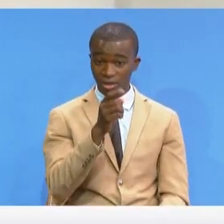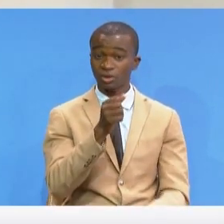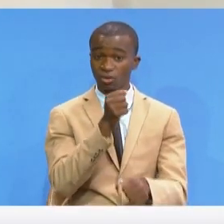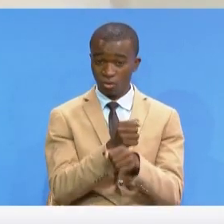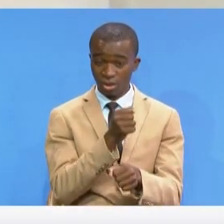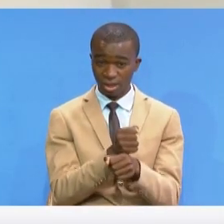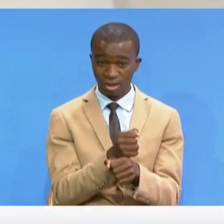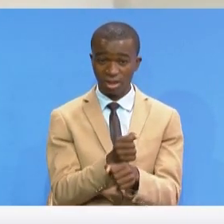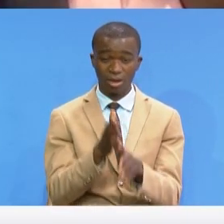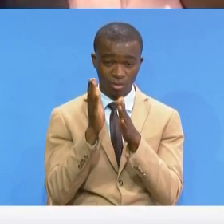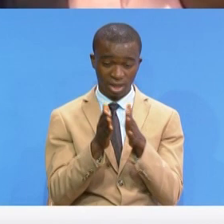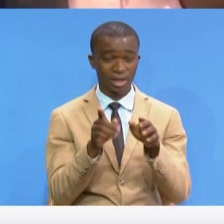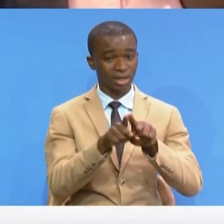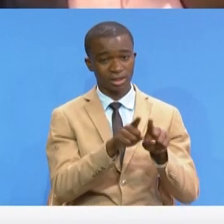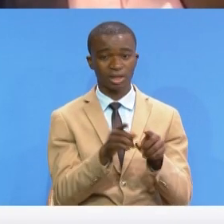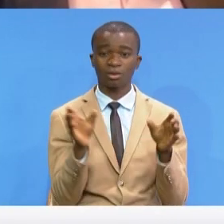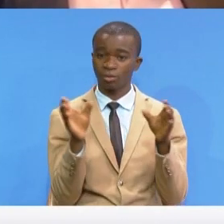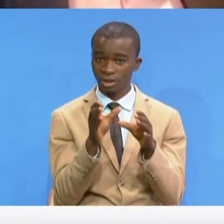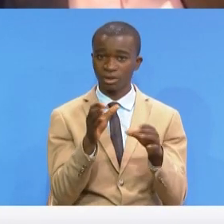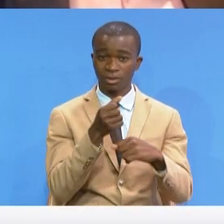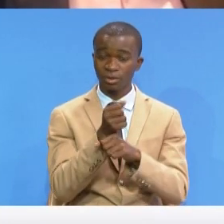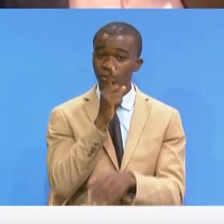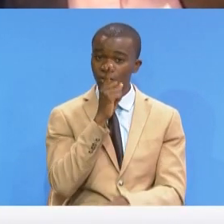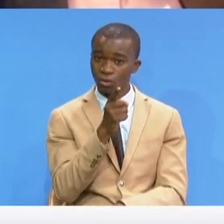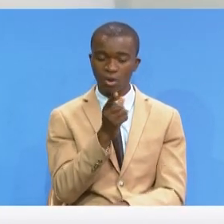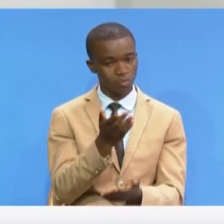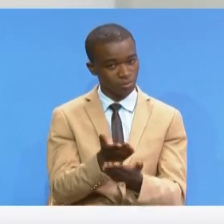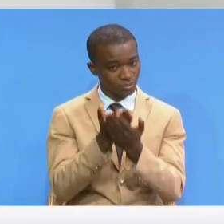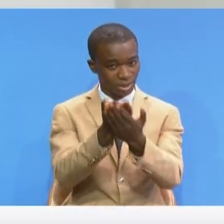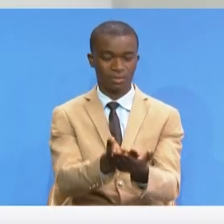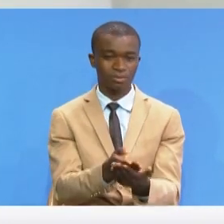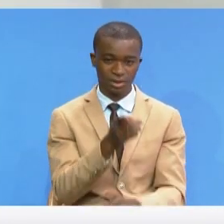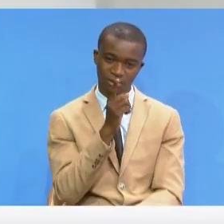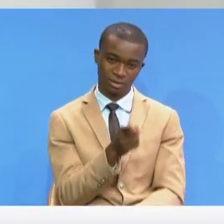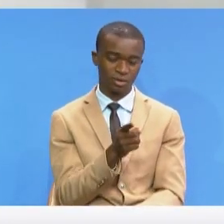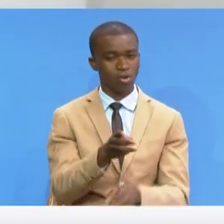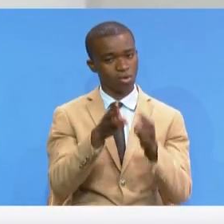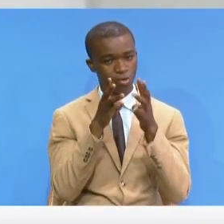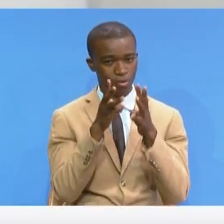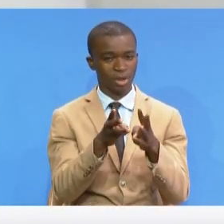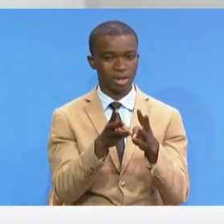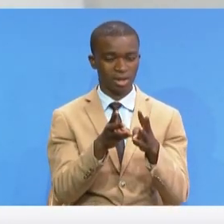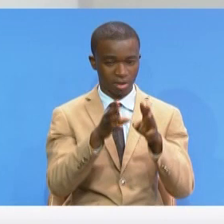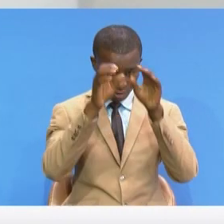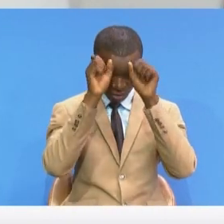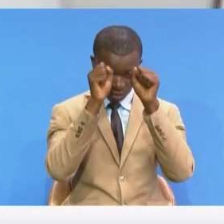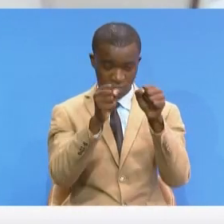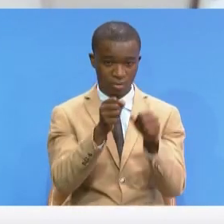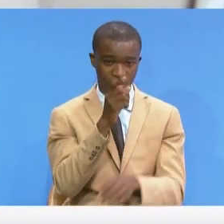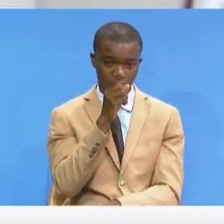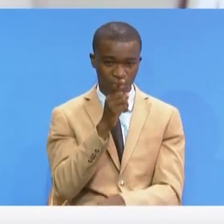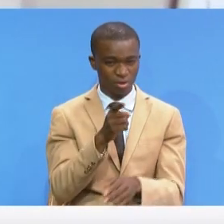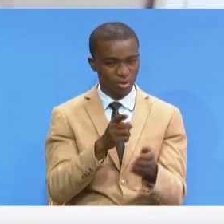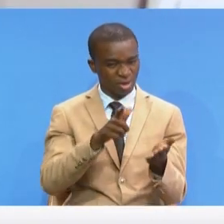the committee to have them submit by way of presentation the